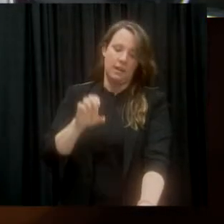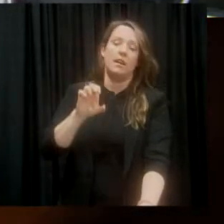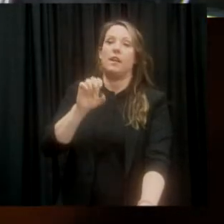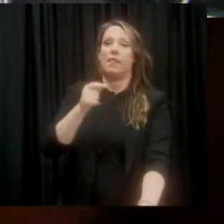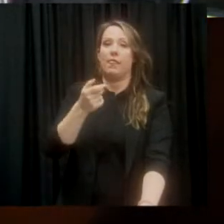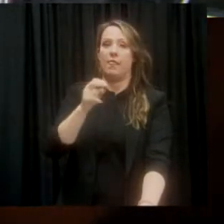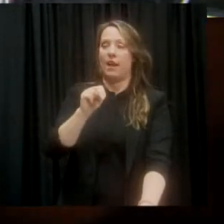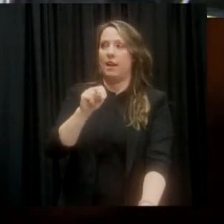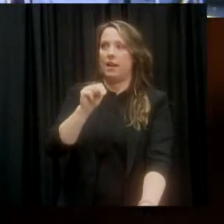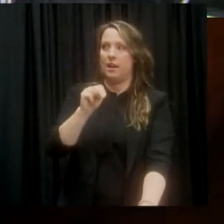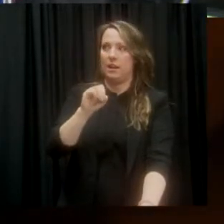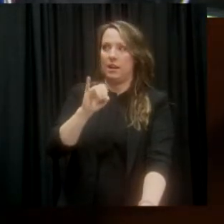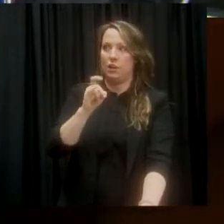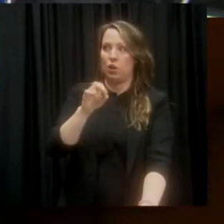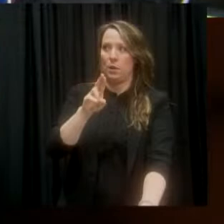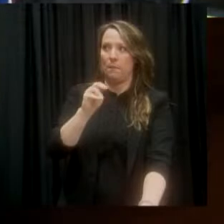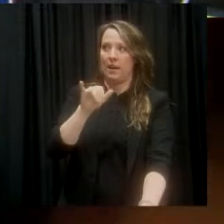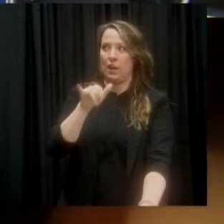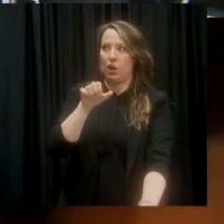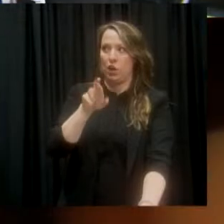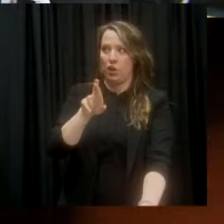Ethan Niedermeyer.